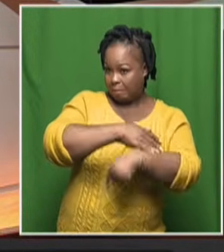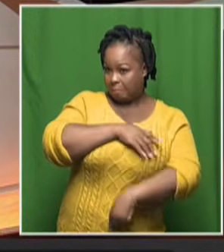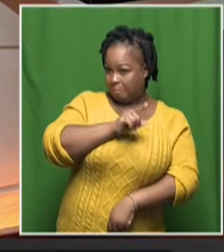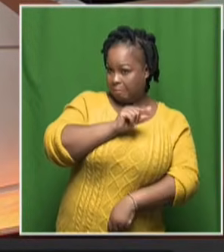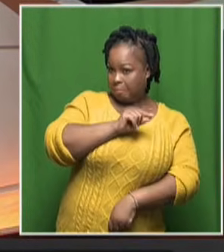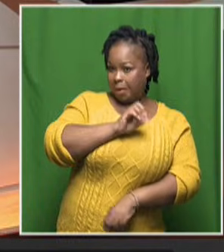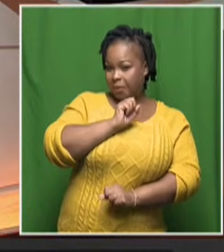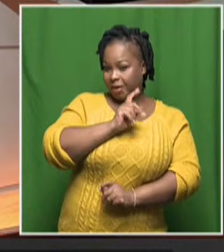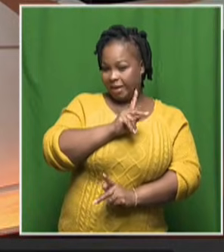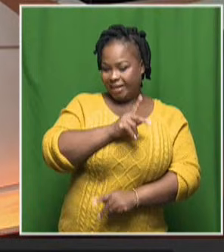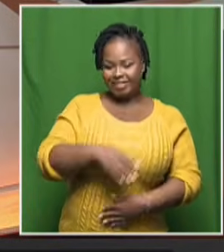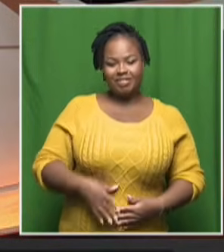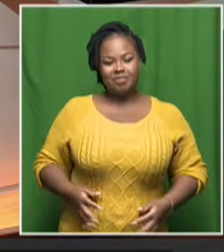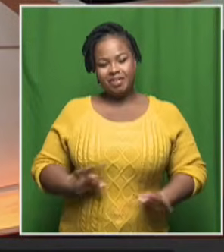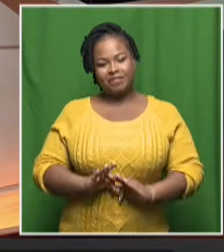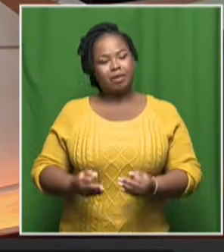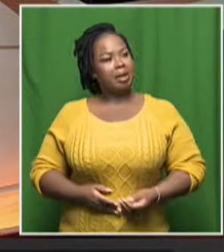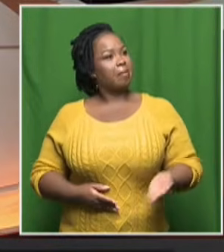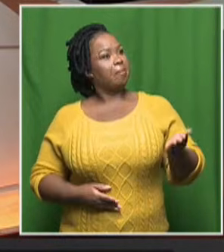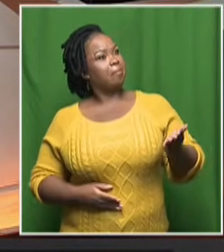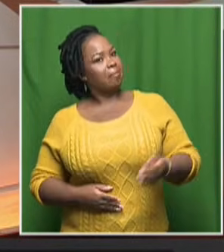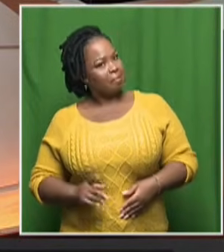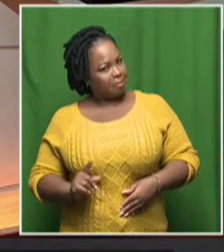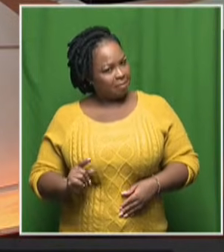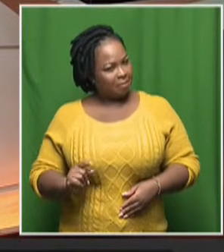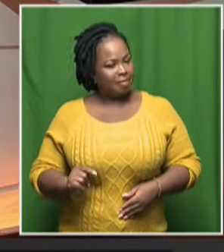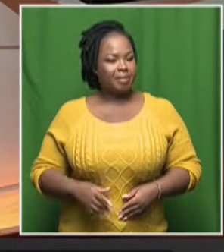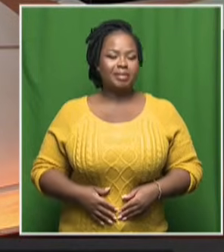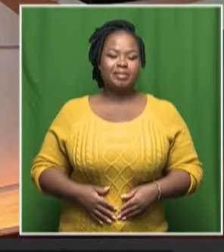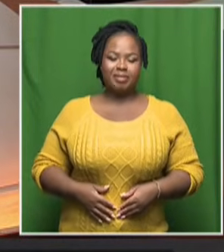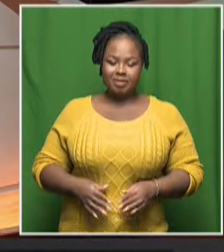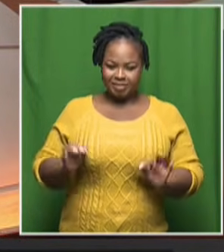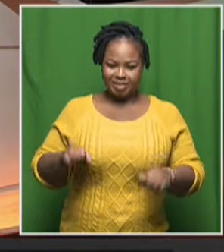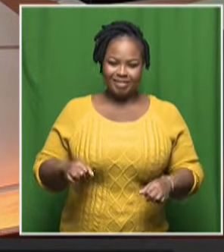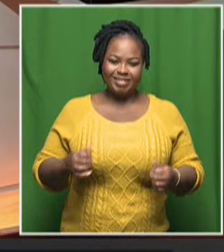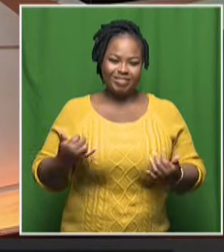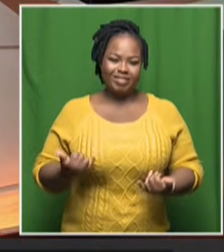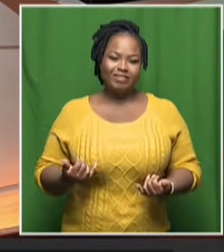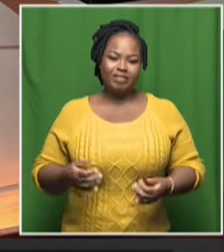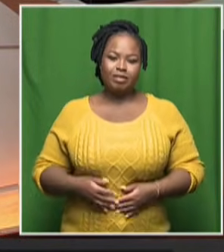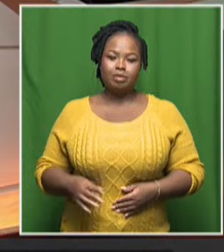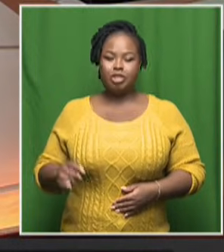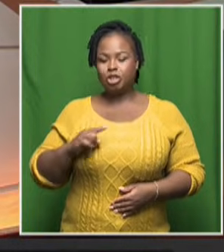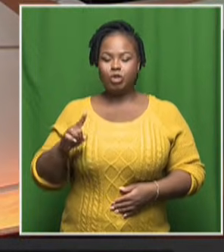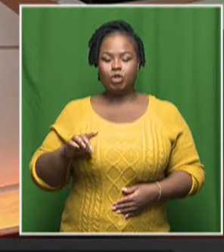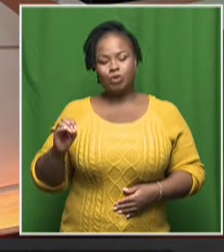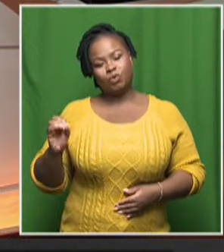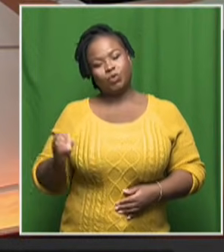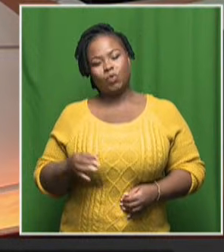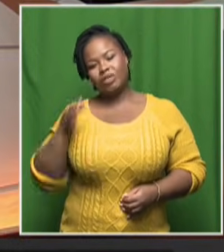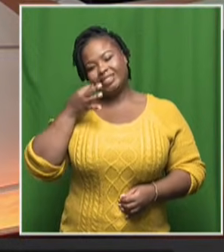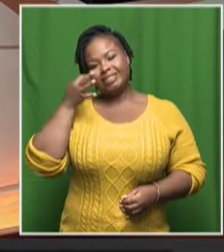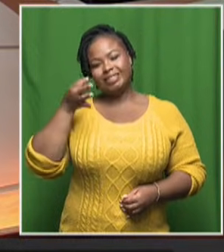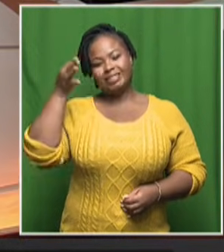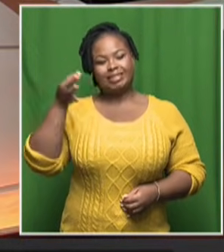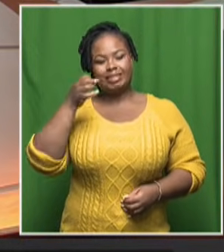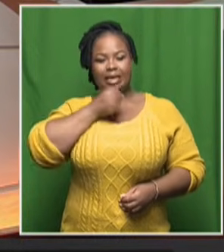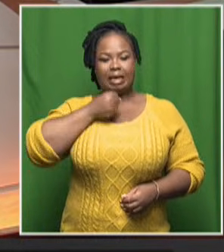okay. I was like, my whole family's here. I was like, okay. So you're having a zoo singing competition,